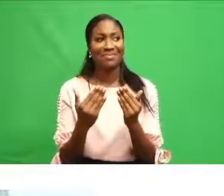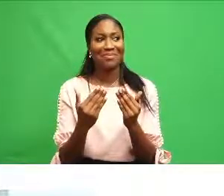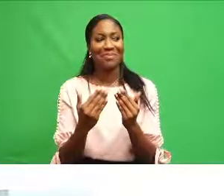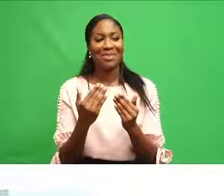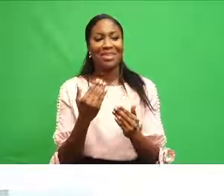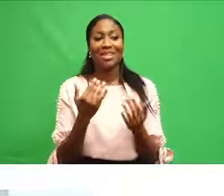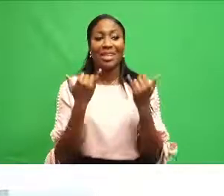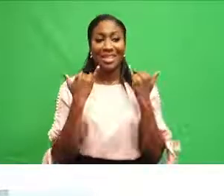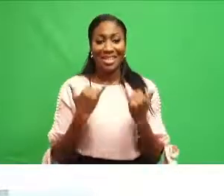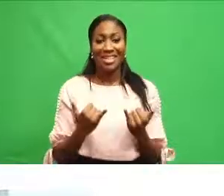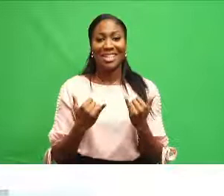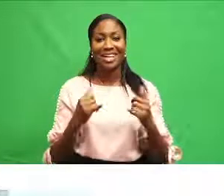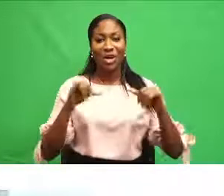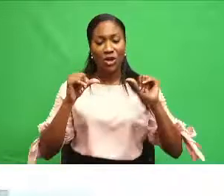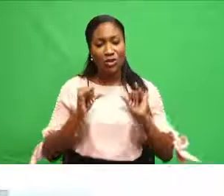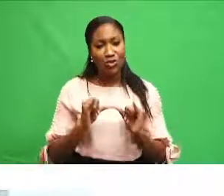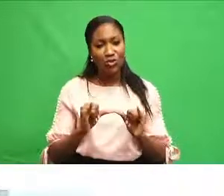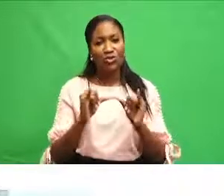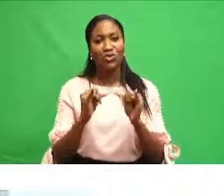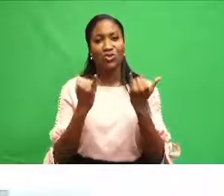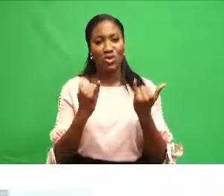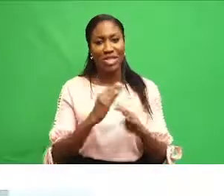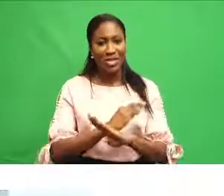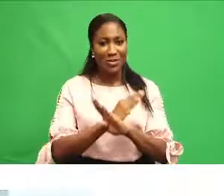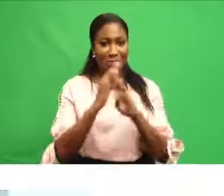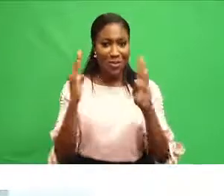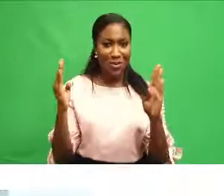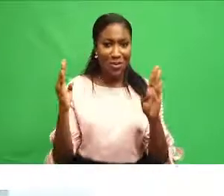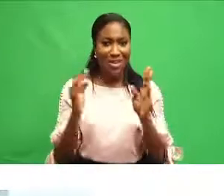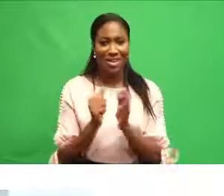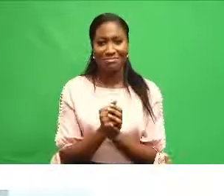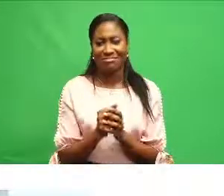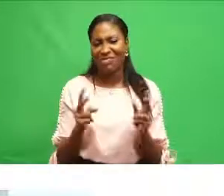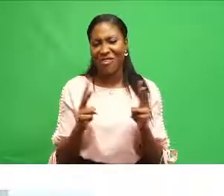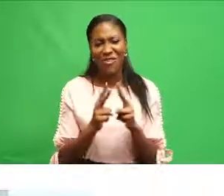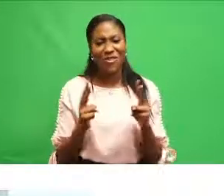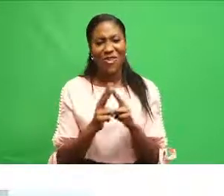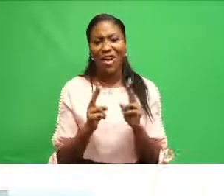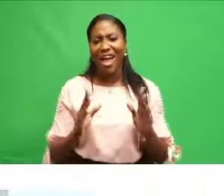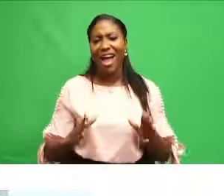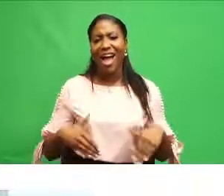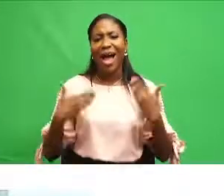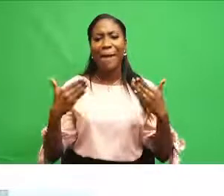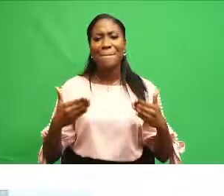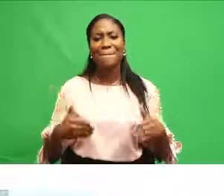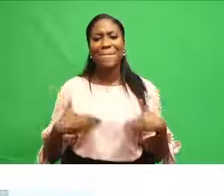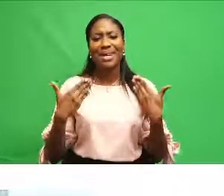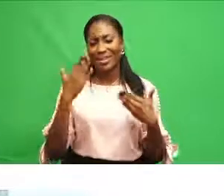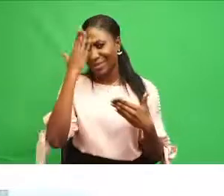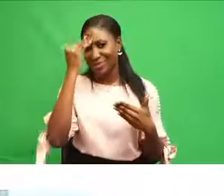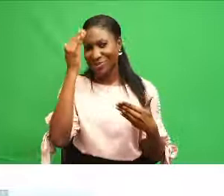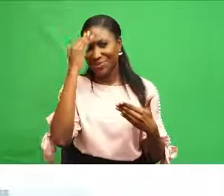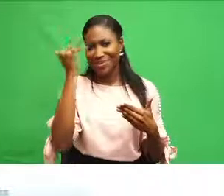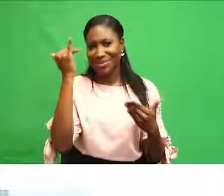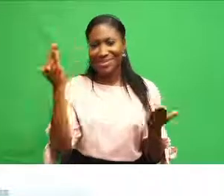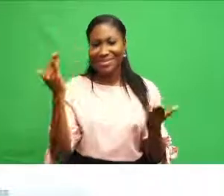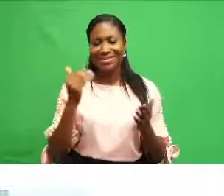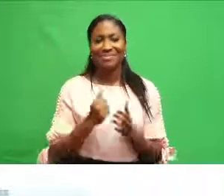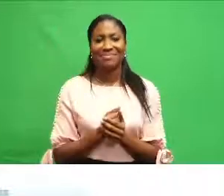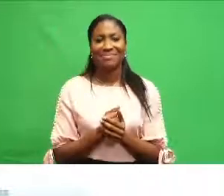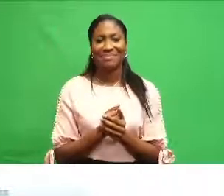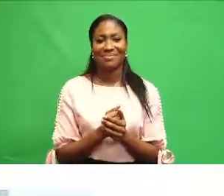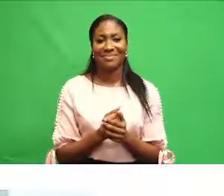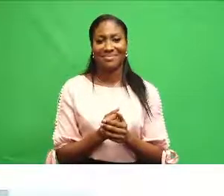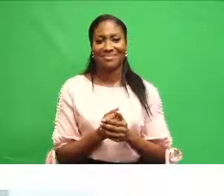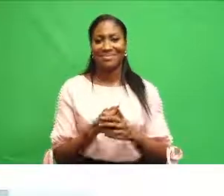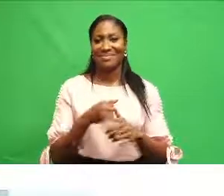continue this morning, and I'm very, very happy to have our final, should I say, an